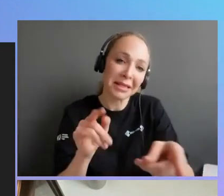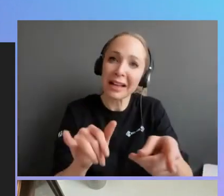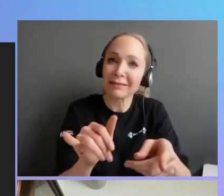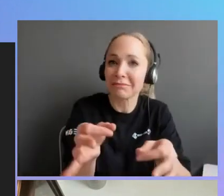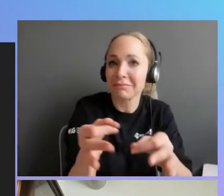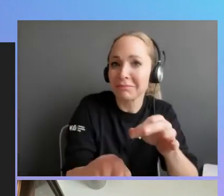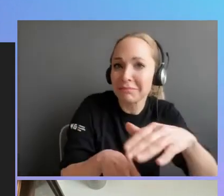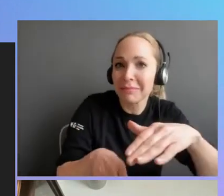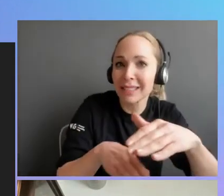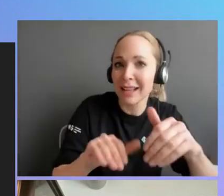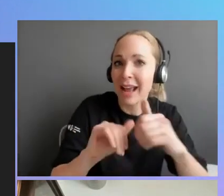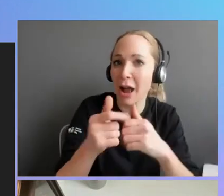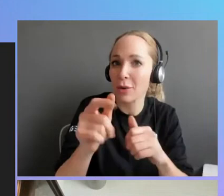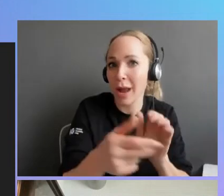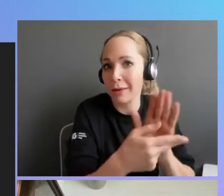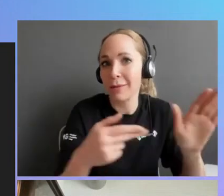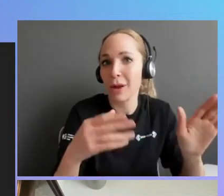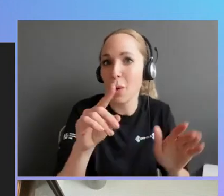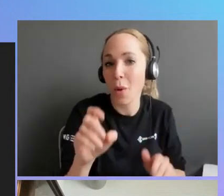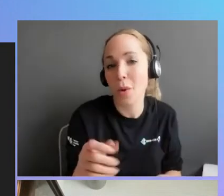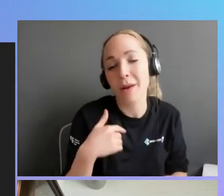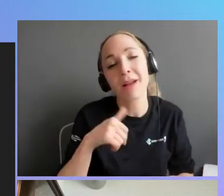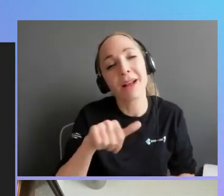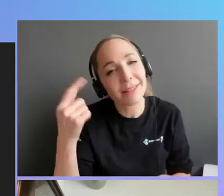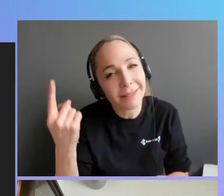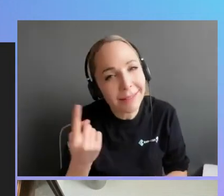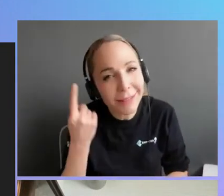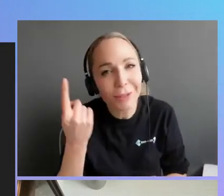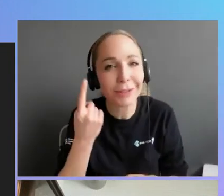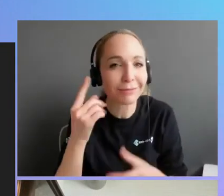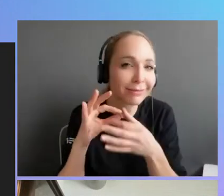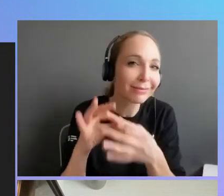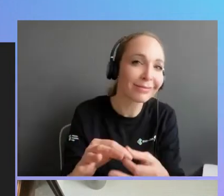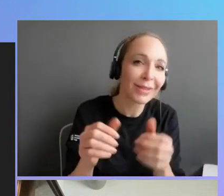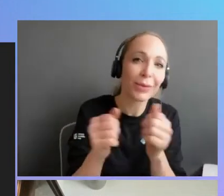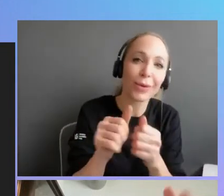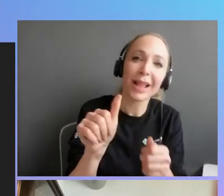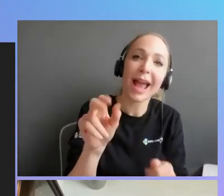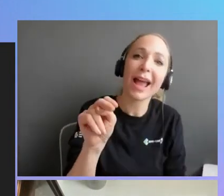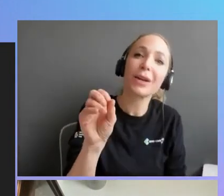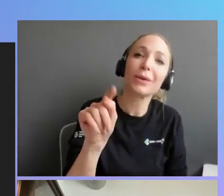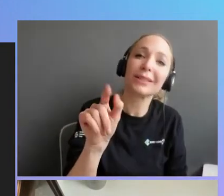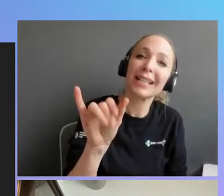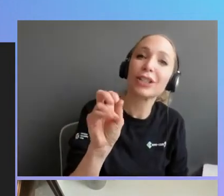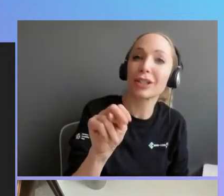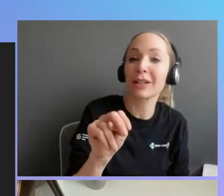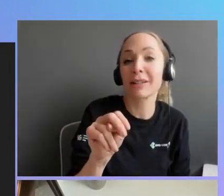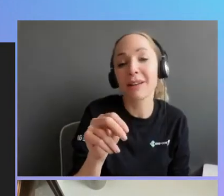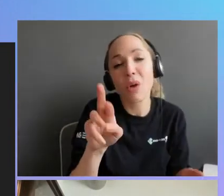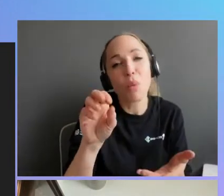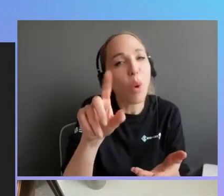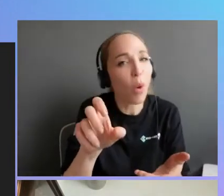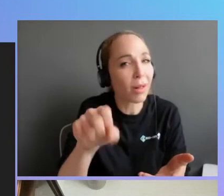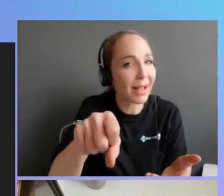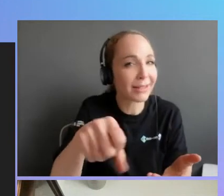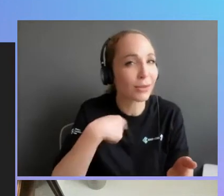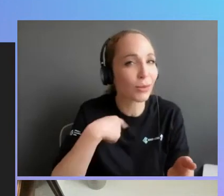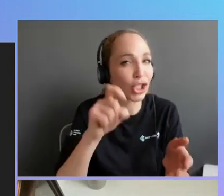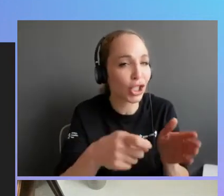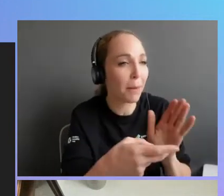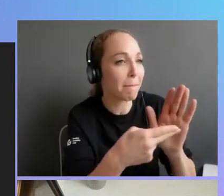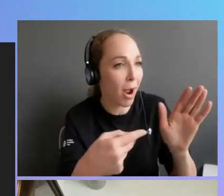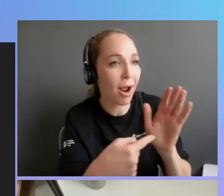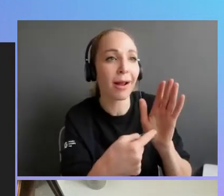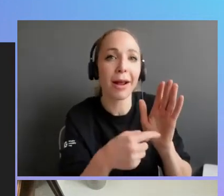there's all sorts of other considerations we need to make in terms of annotations, not just roles, which of course we can mark all these things up as buttons, and we should, but also things